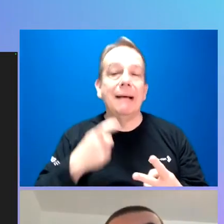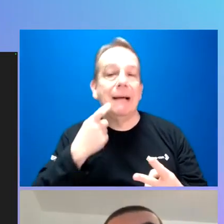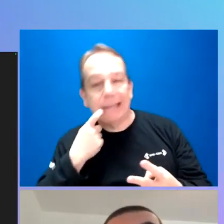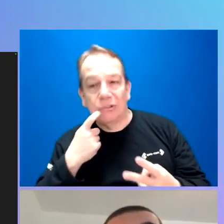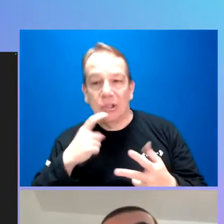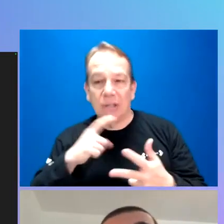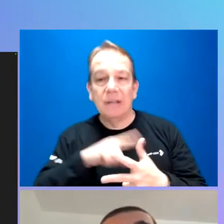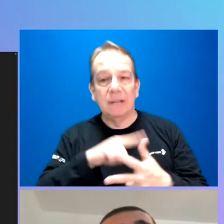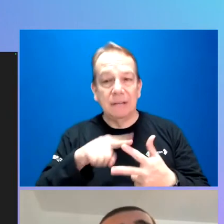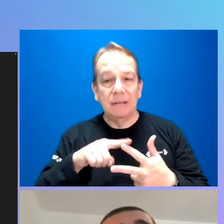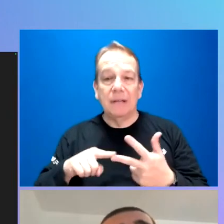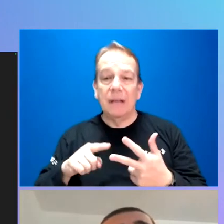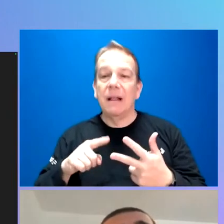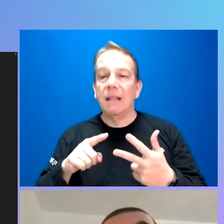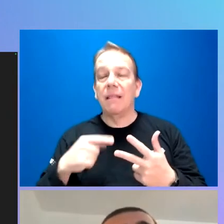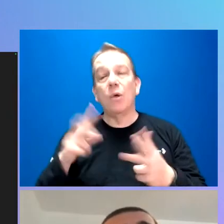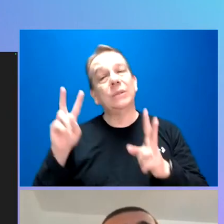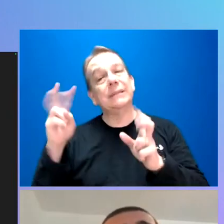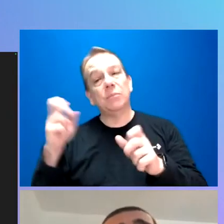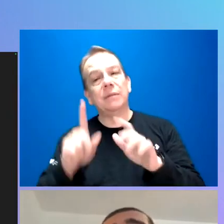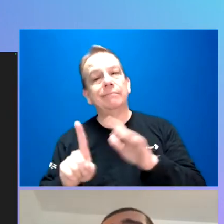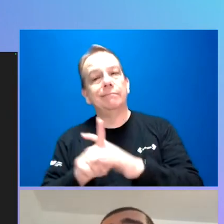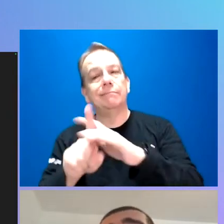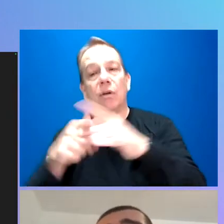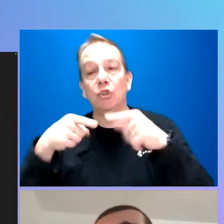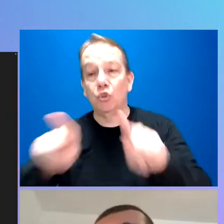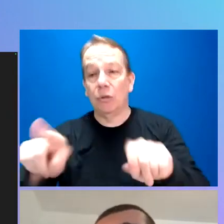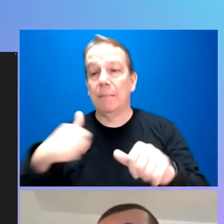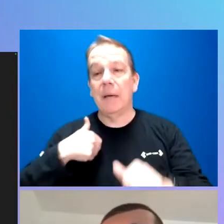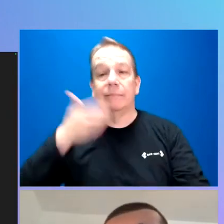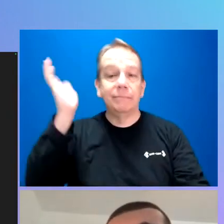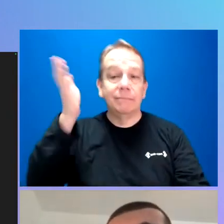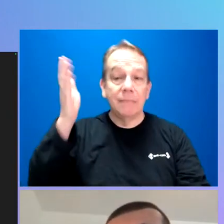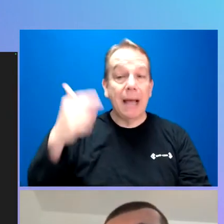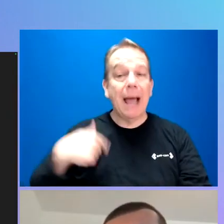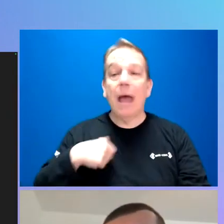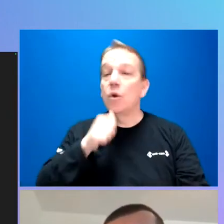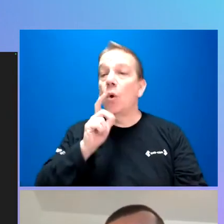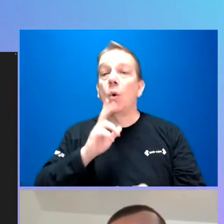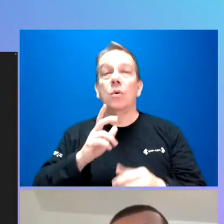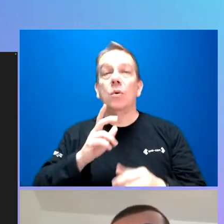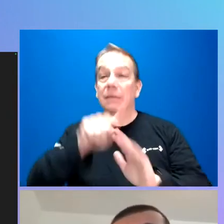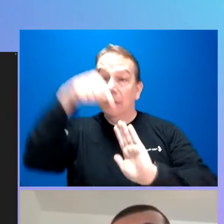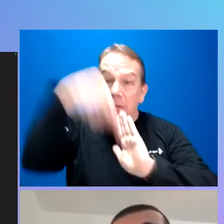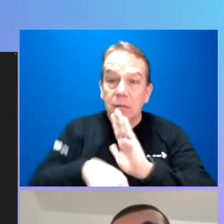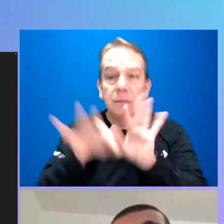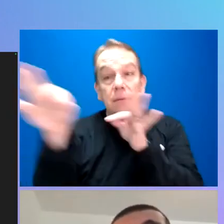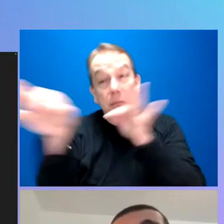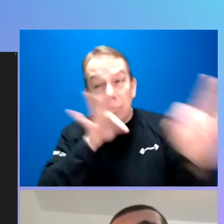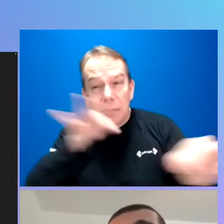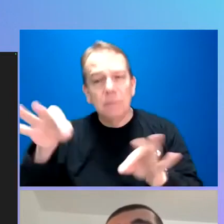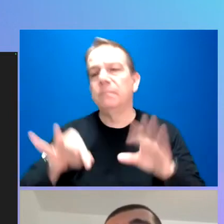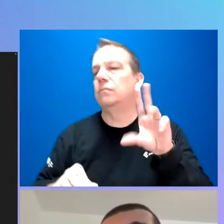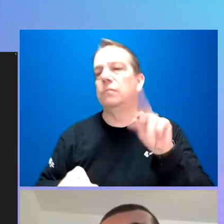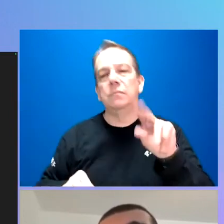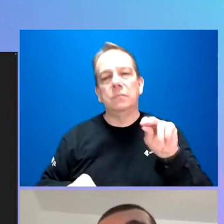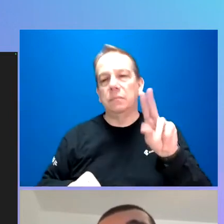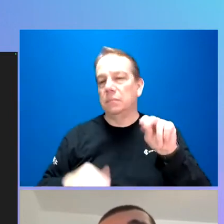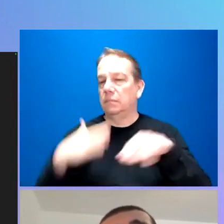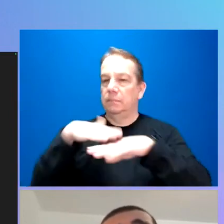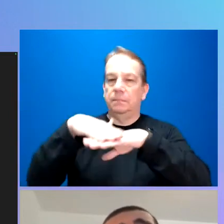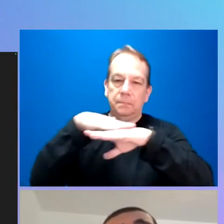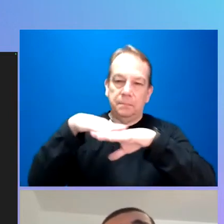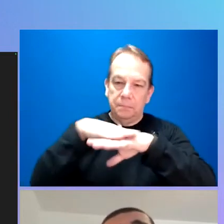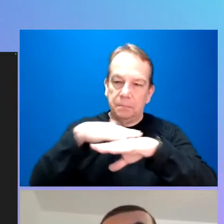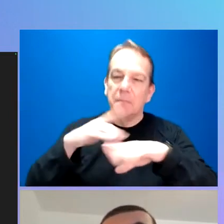these are subjects which happen to come up as I was writing the talk. I don't mention them in any more detail later in the talk than I really do in this slide.